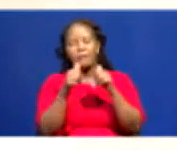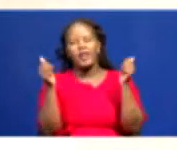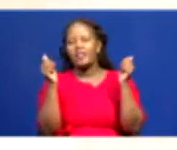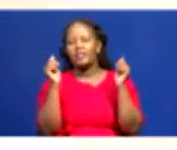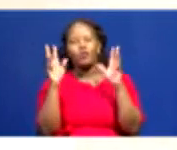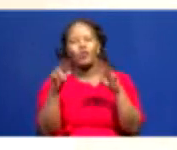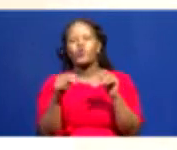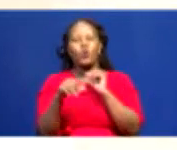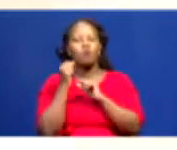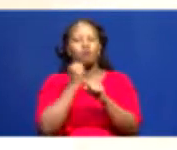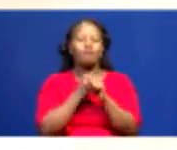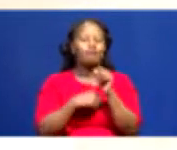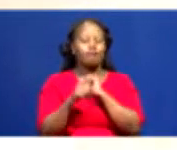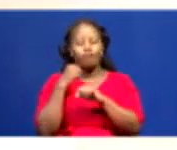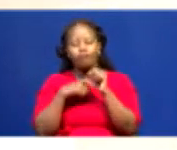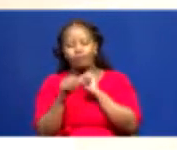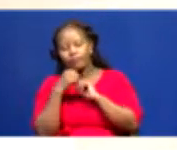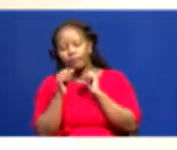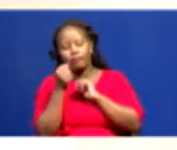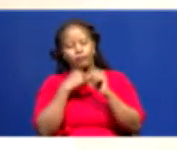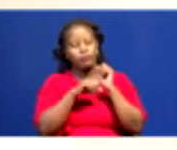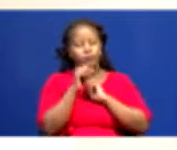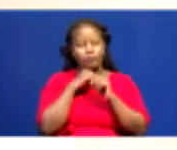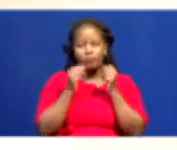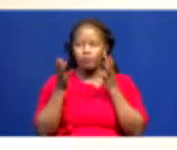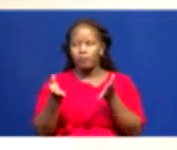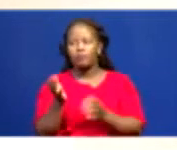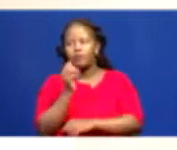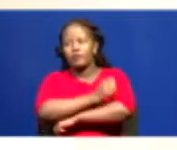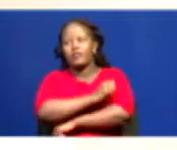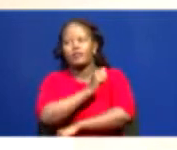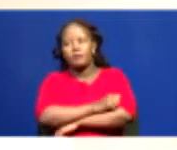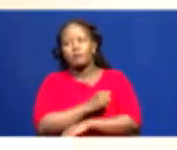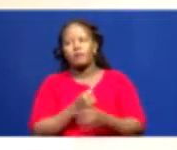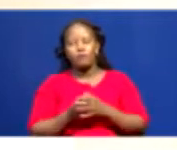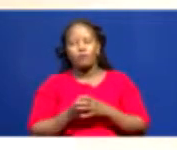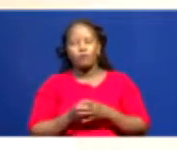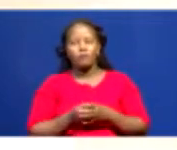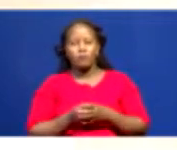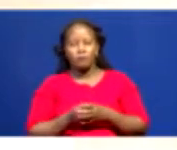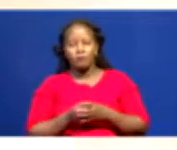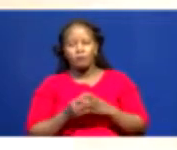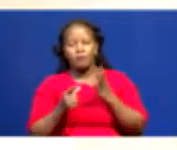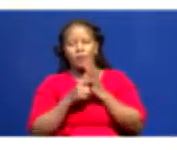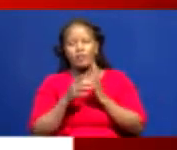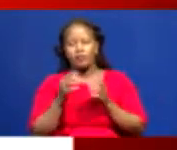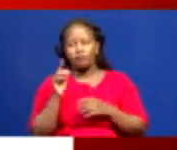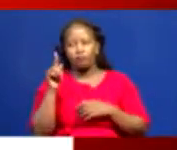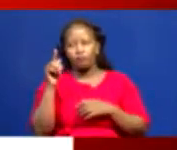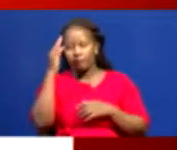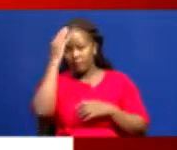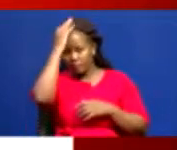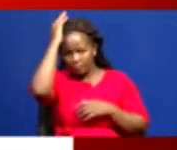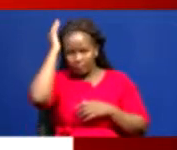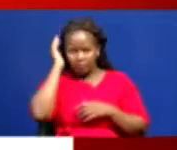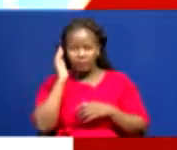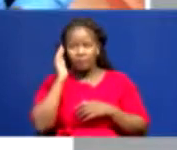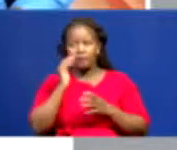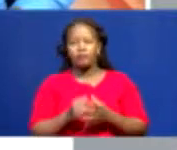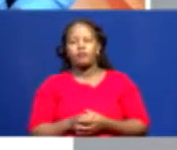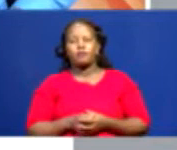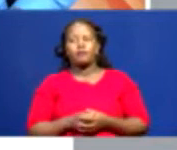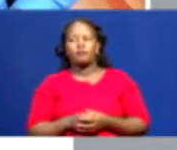no activities whatsoever here at this school. So taking you back to the studio, my name is Beatrice Gatonye Ngetich. Irene